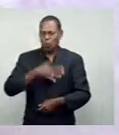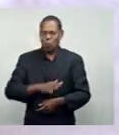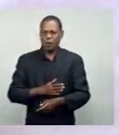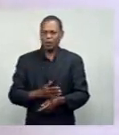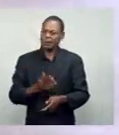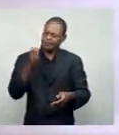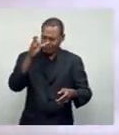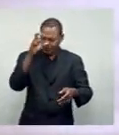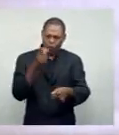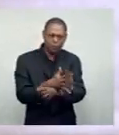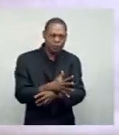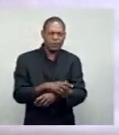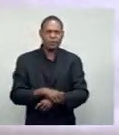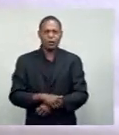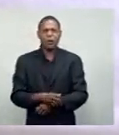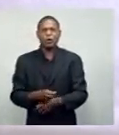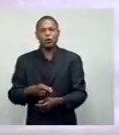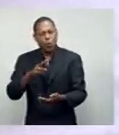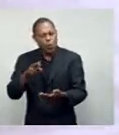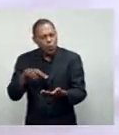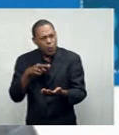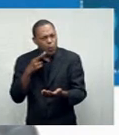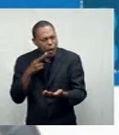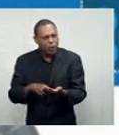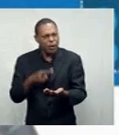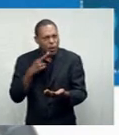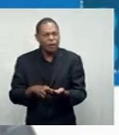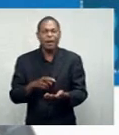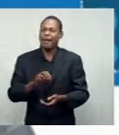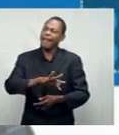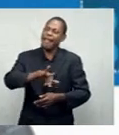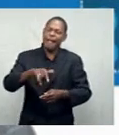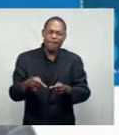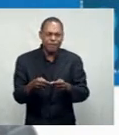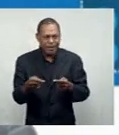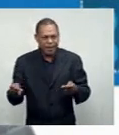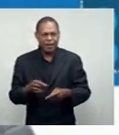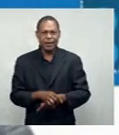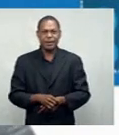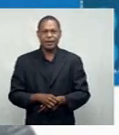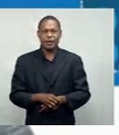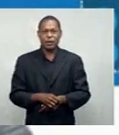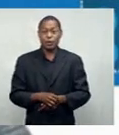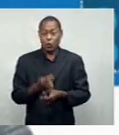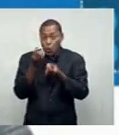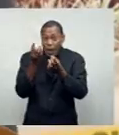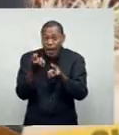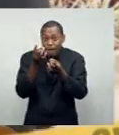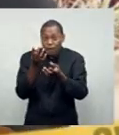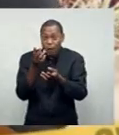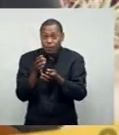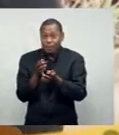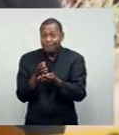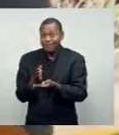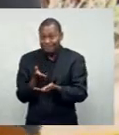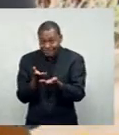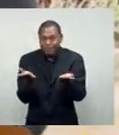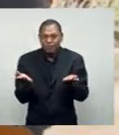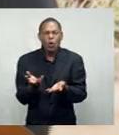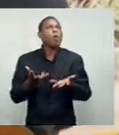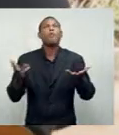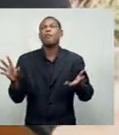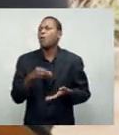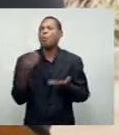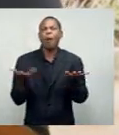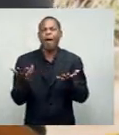We record batch numbers, we record all these necessary details, which tell us as healthcare workers what vaccine it is, where it came from, and all